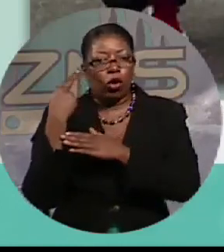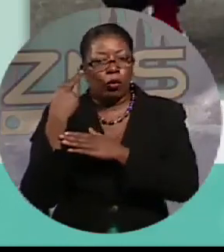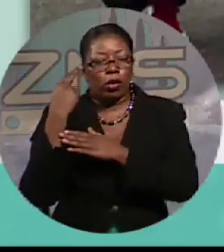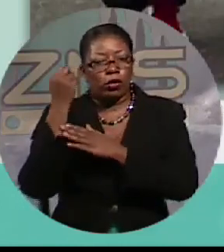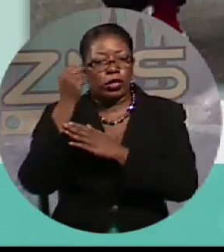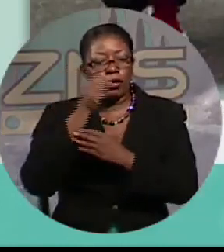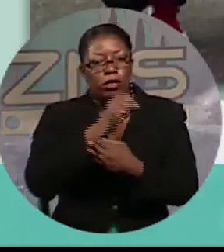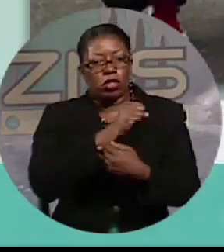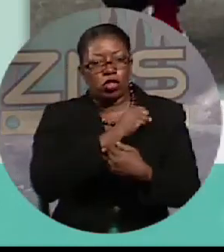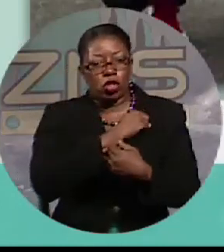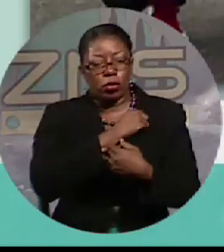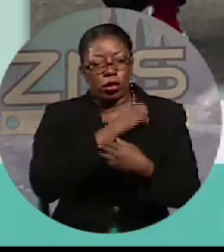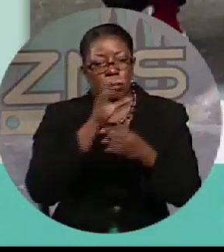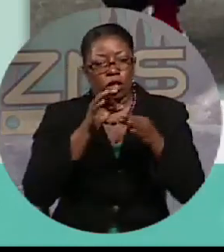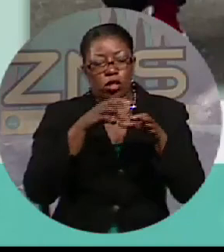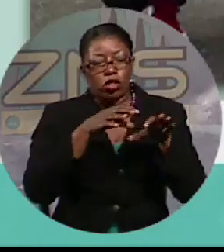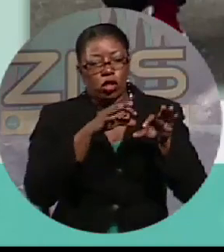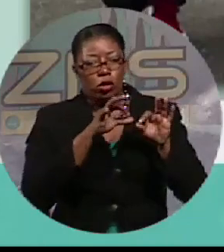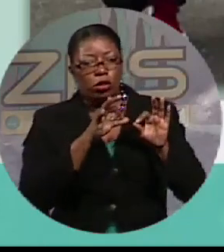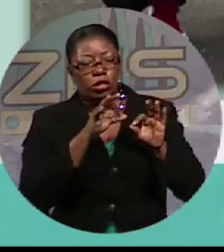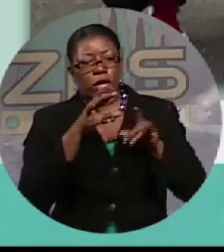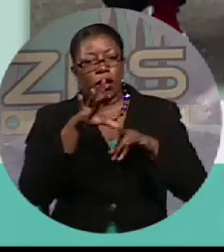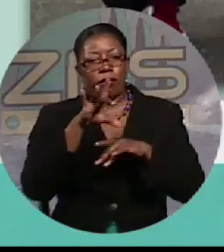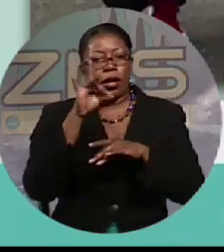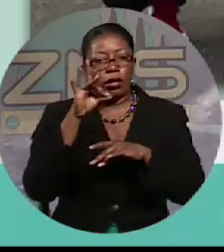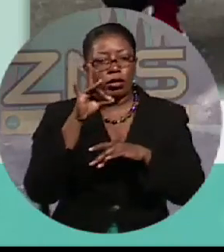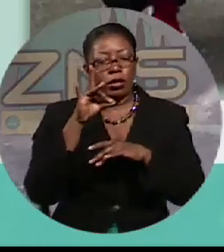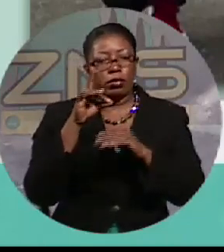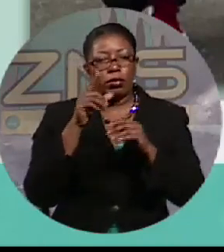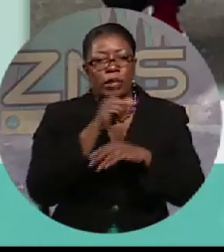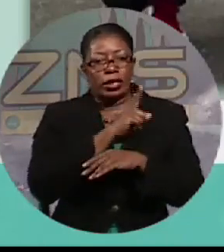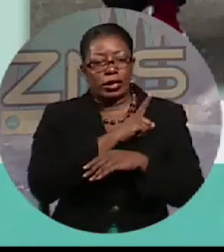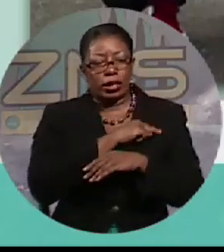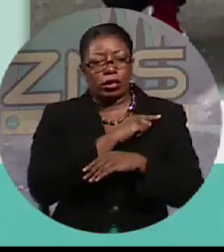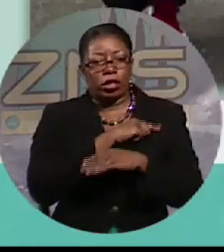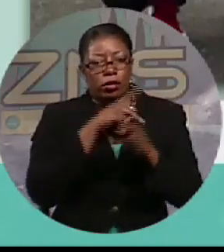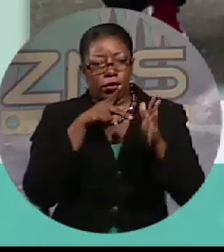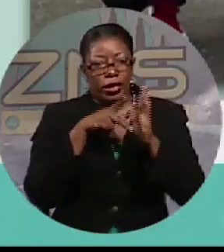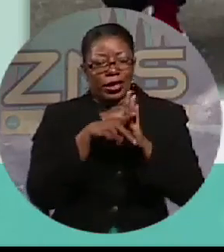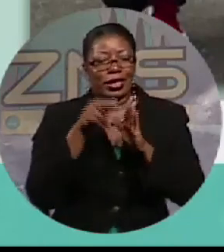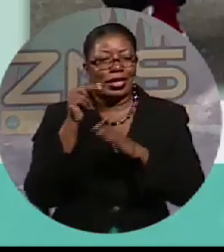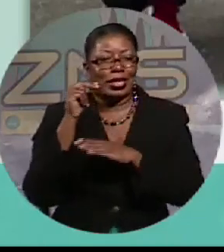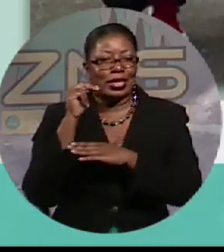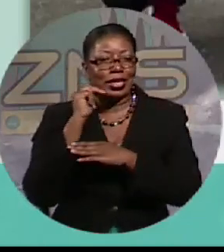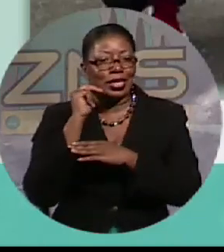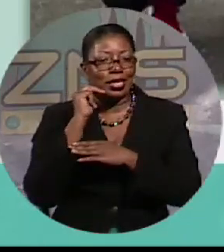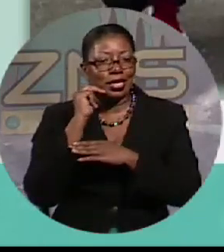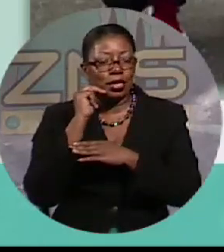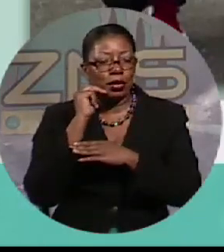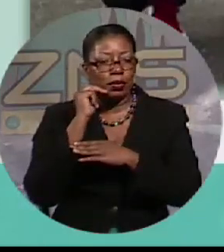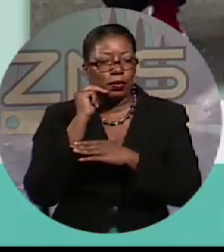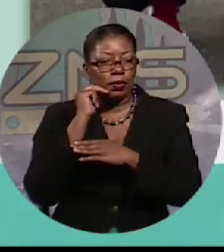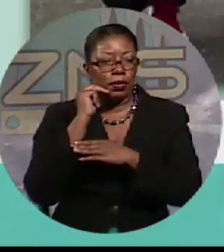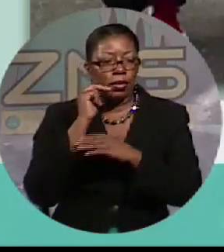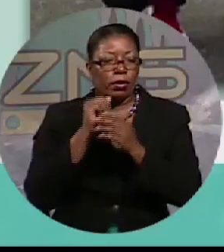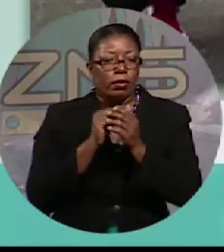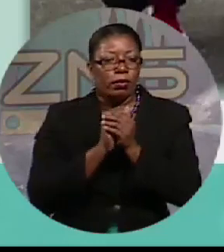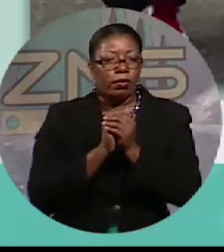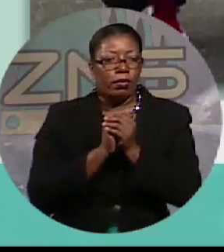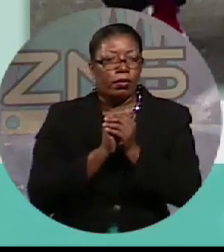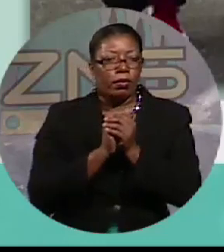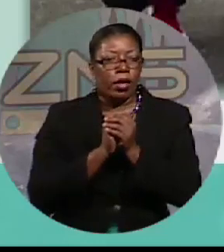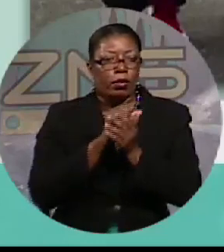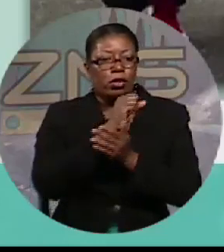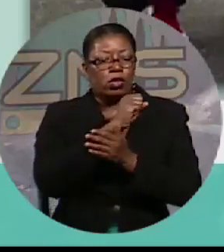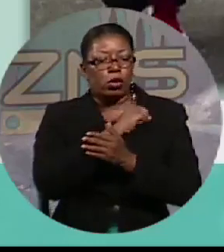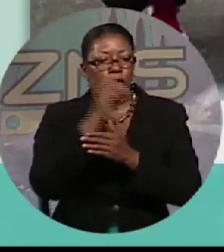Sherman. Jurors also found Farrington guilty of the armed robbery of Sherman's niece. Sherman's wife, Renee, walked free after a judge ordered jurors to acquit